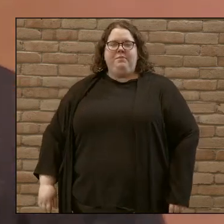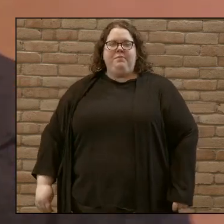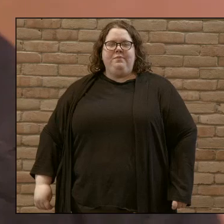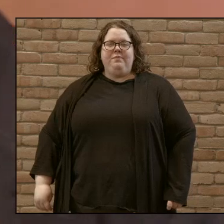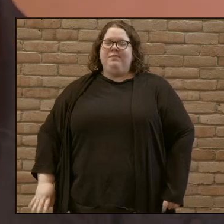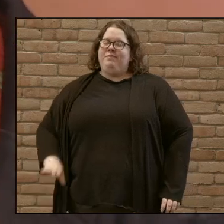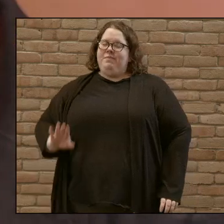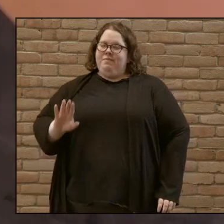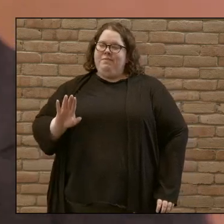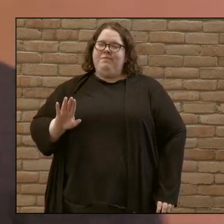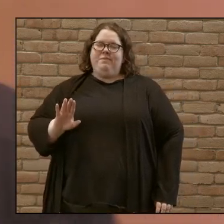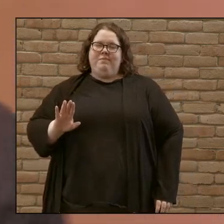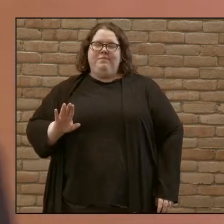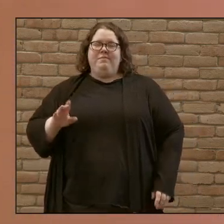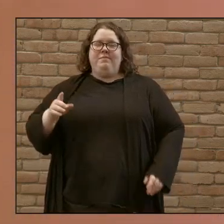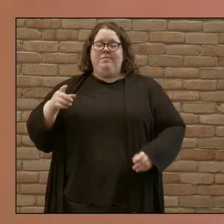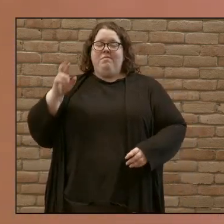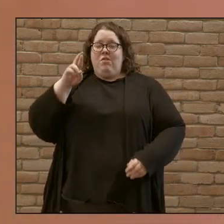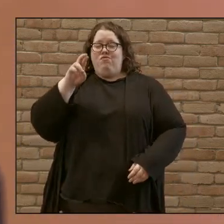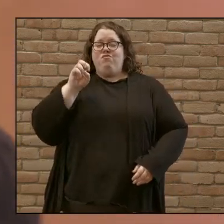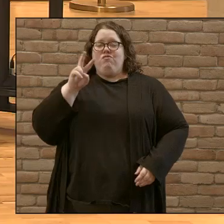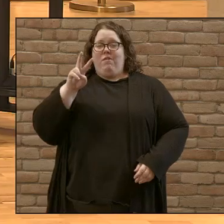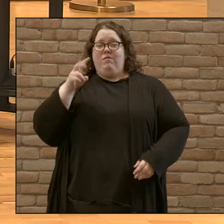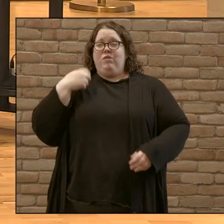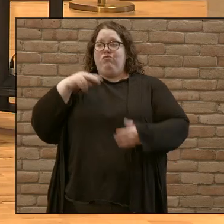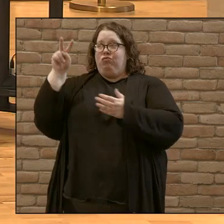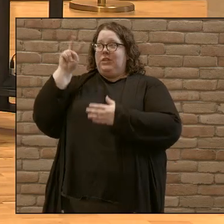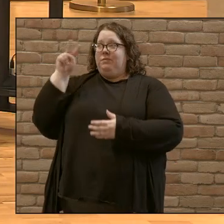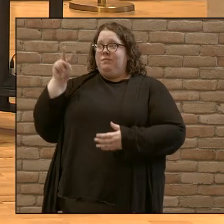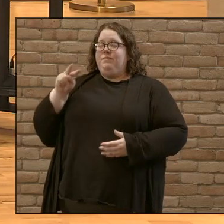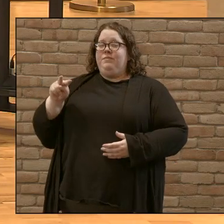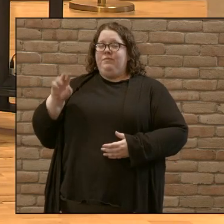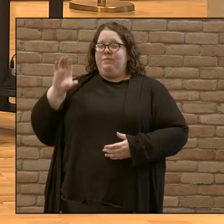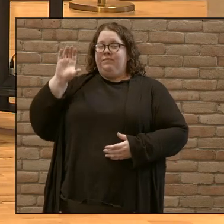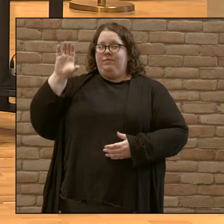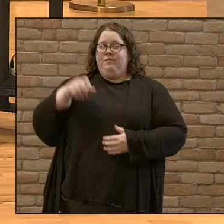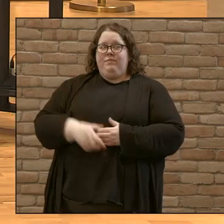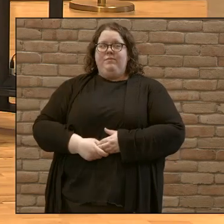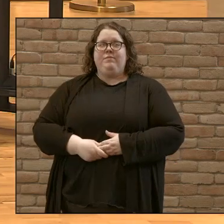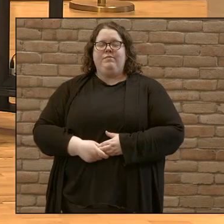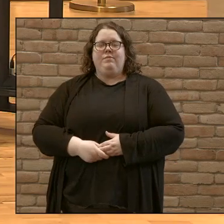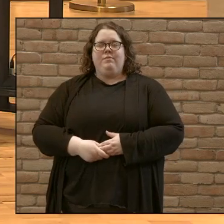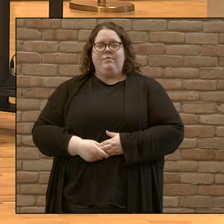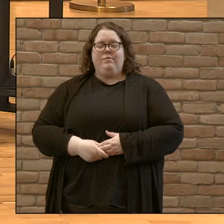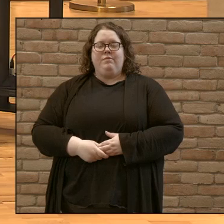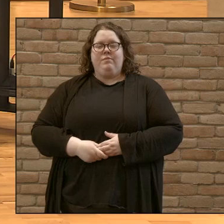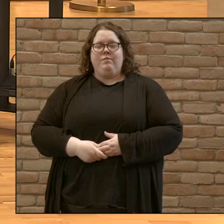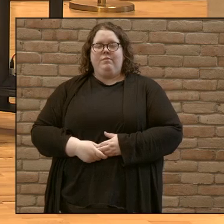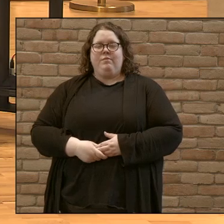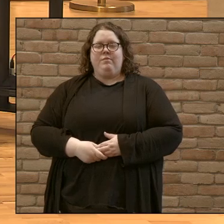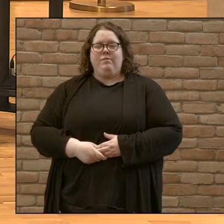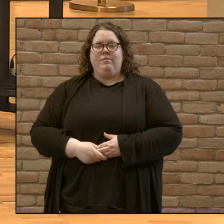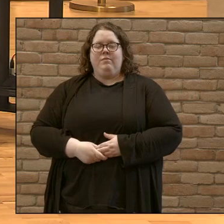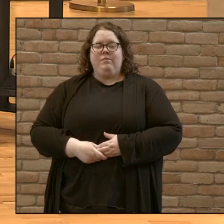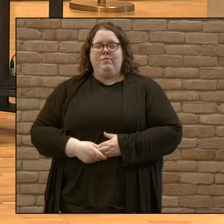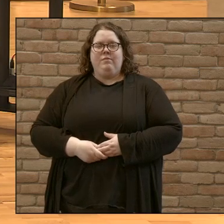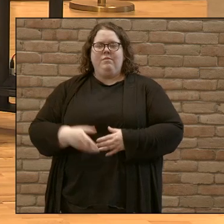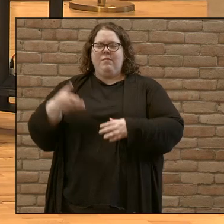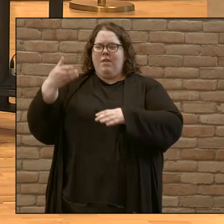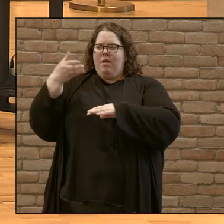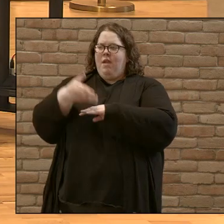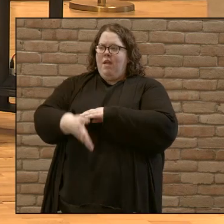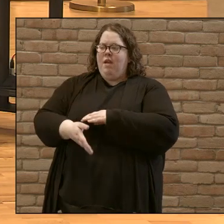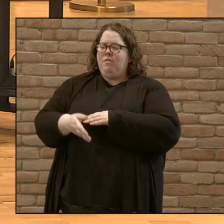But we read in Revelation, after this I looked, and behold, a great